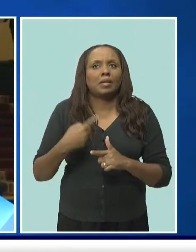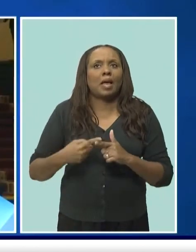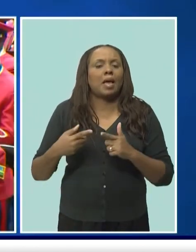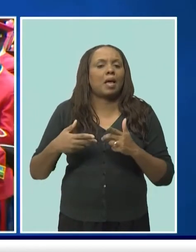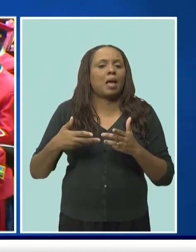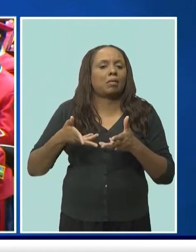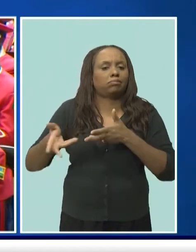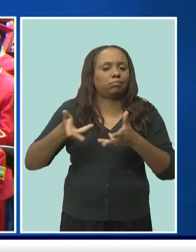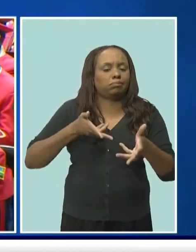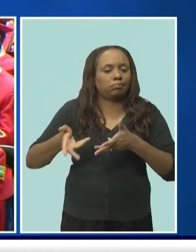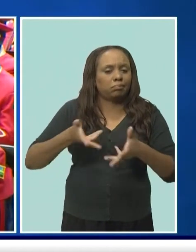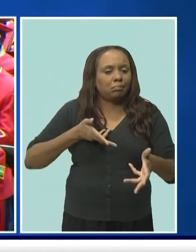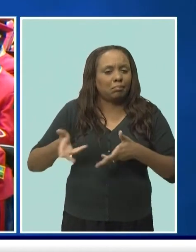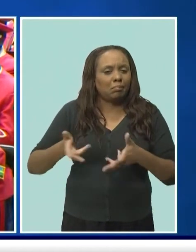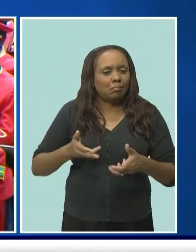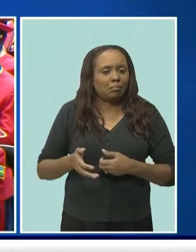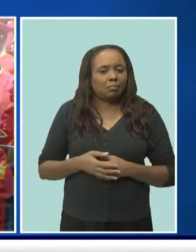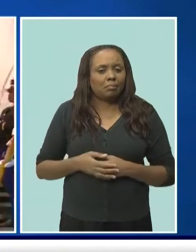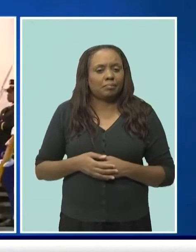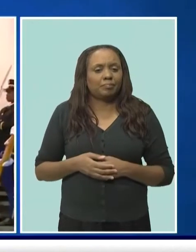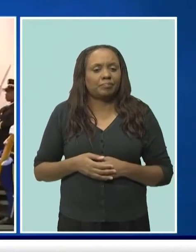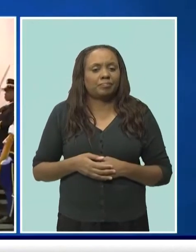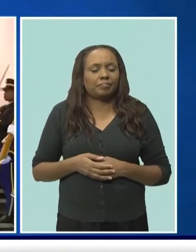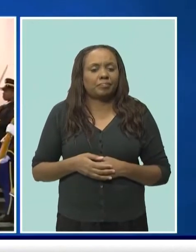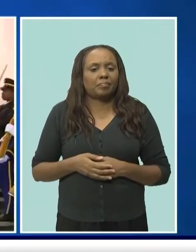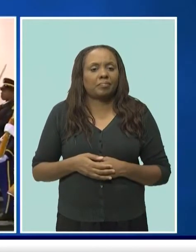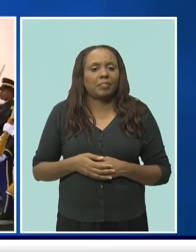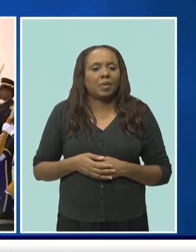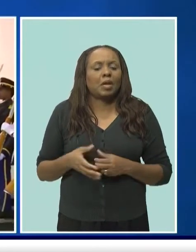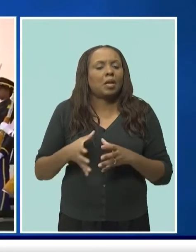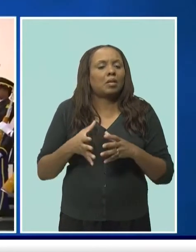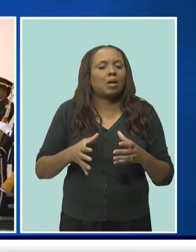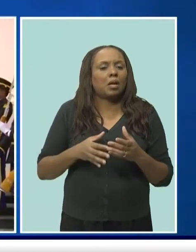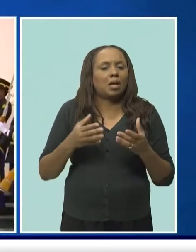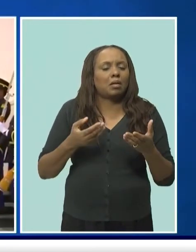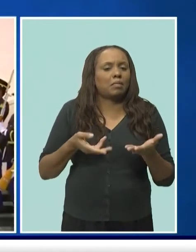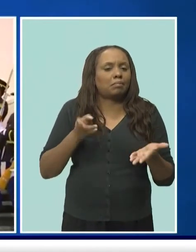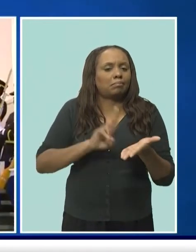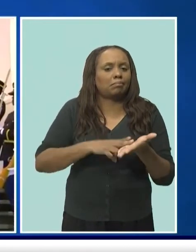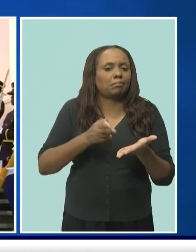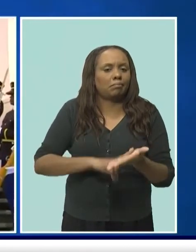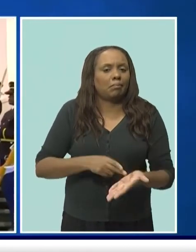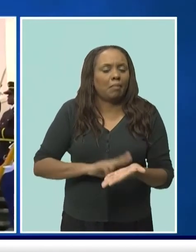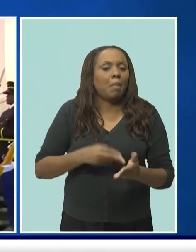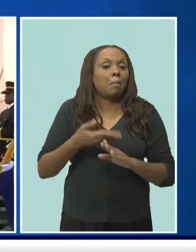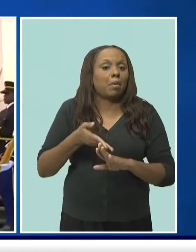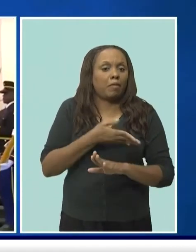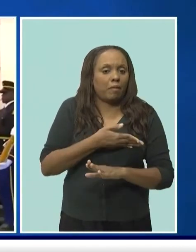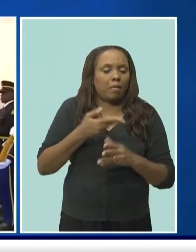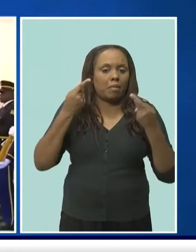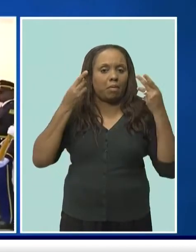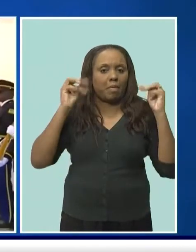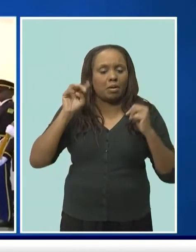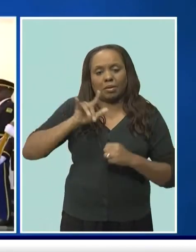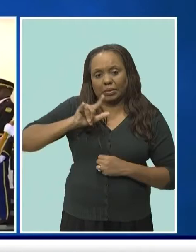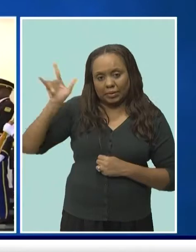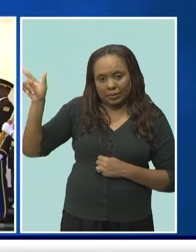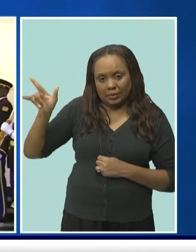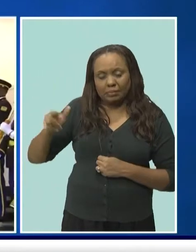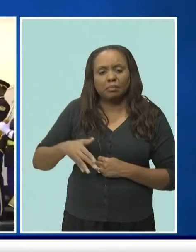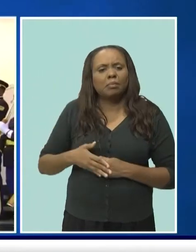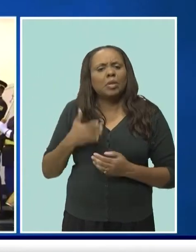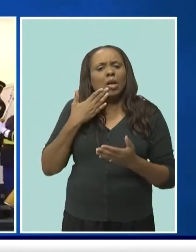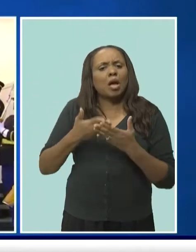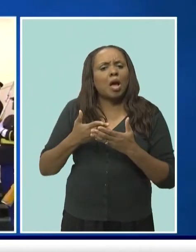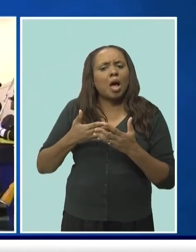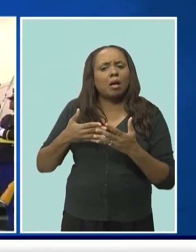discussions. Key agreements were inked between Barbados and Rwanda ahead of the visit of Ms. Motley. The Prime Minister says the relationship with